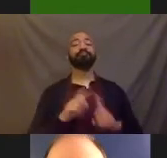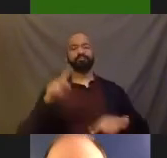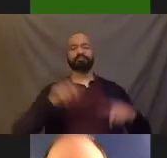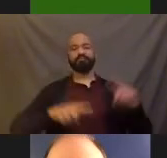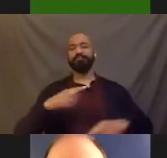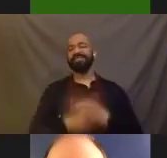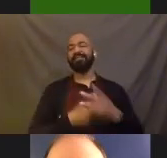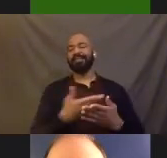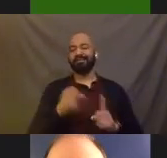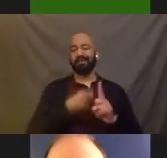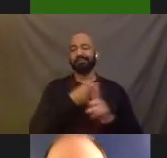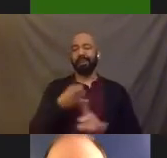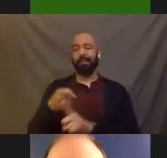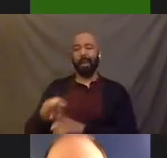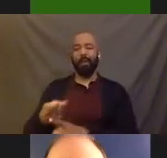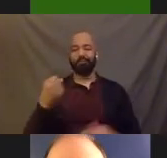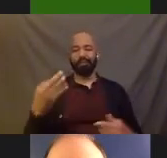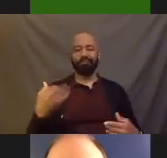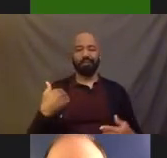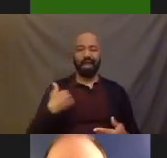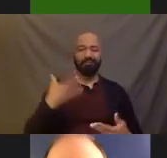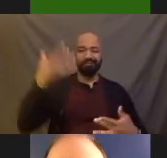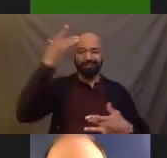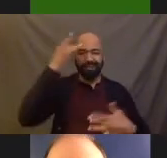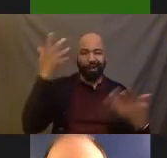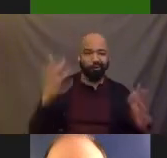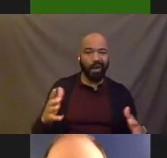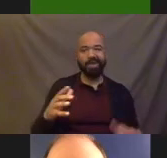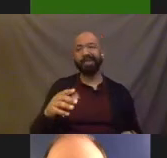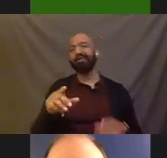conditions, but truly, I see people who